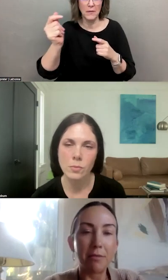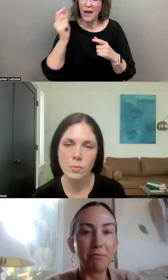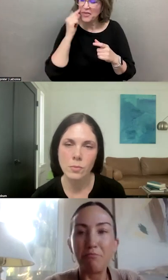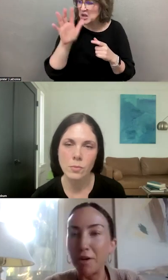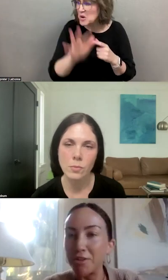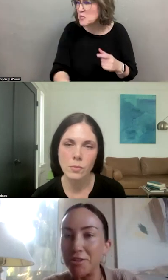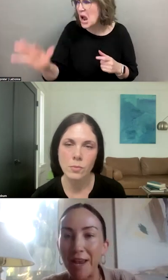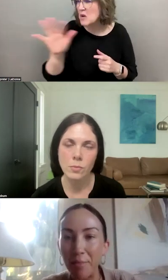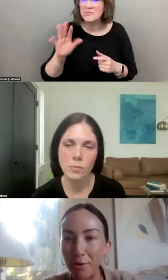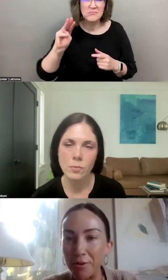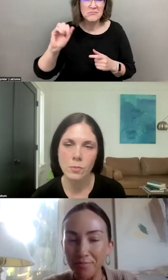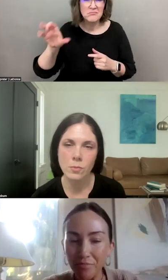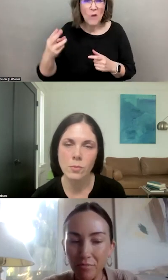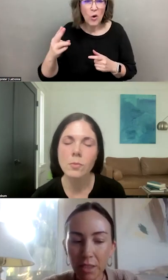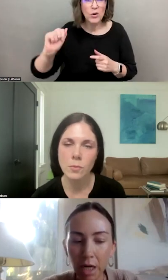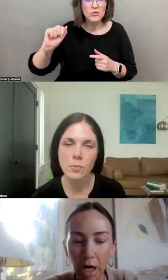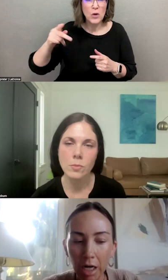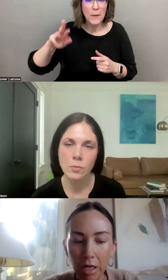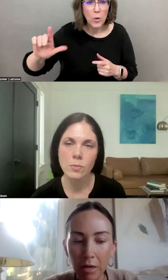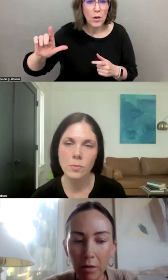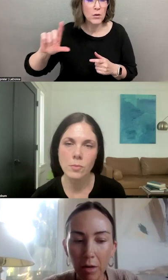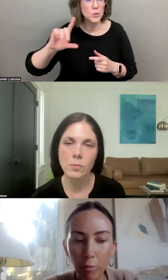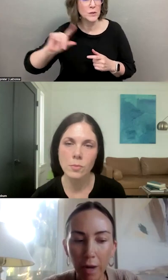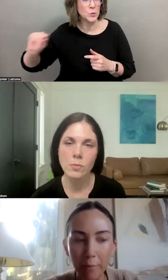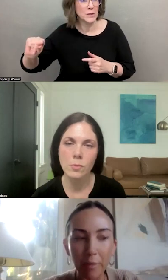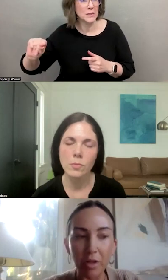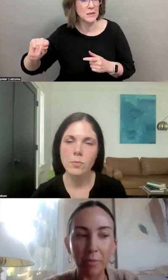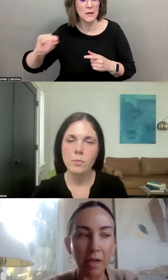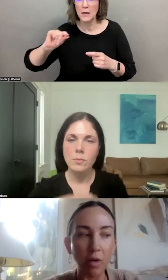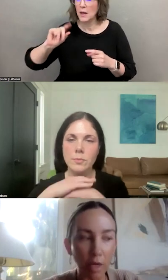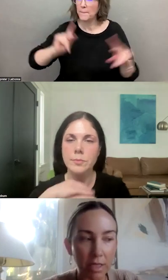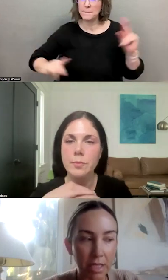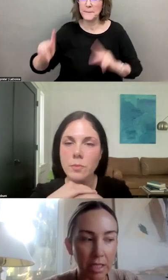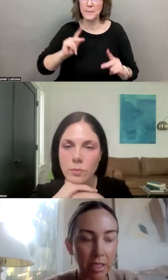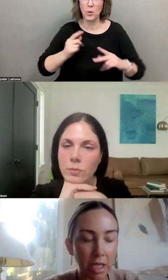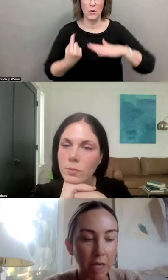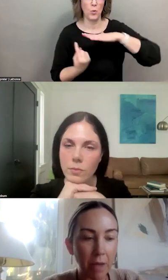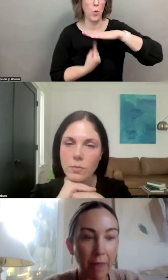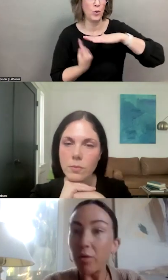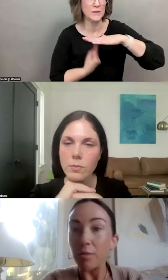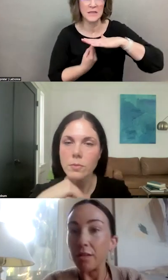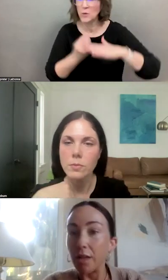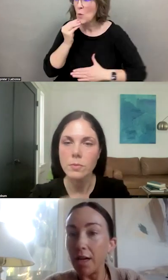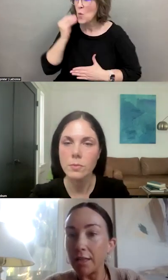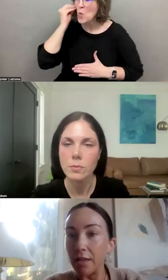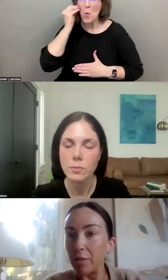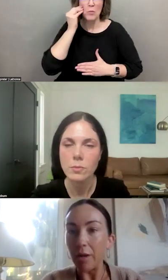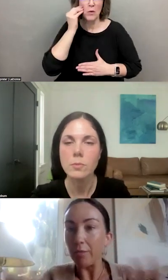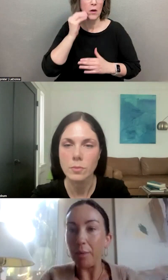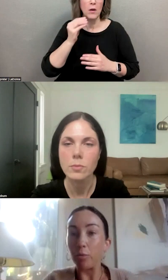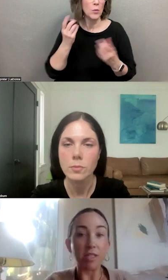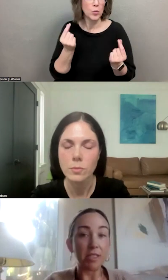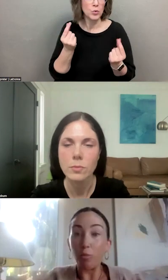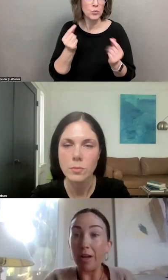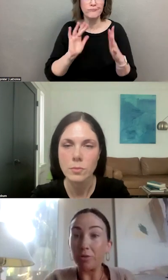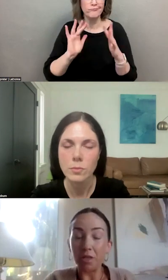like March, April, when people started being quarantined, everyone was online. I mean,